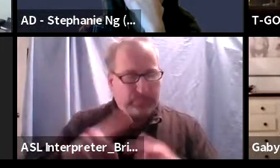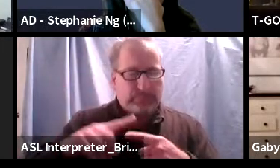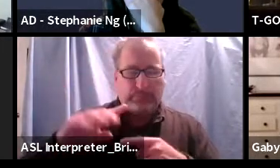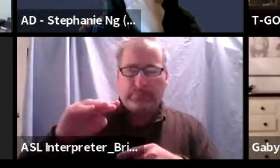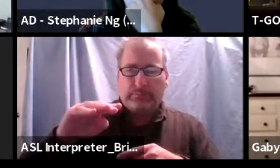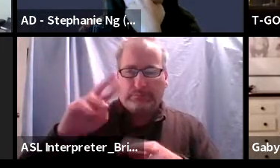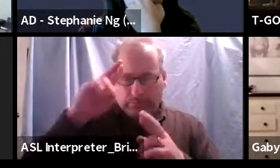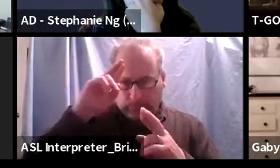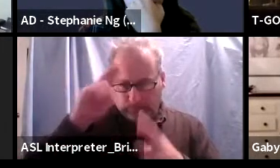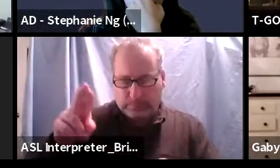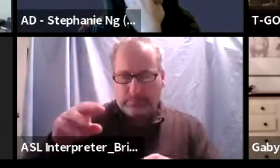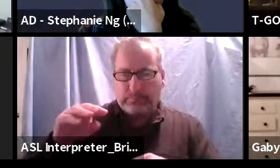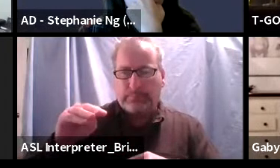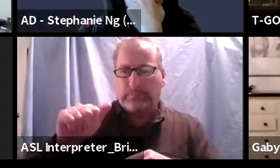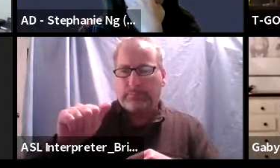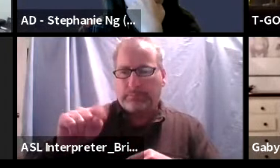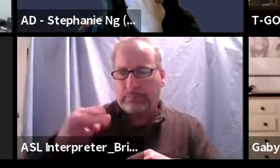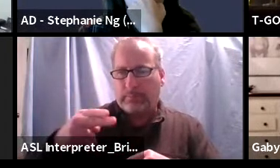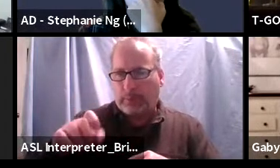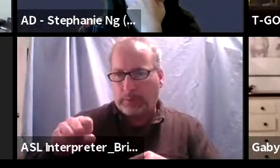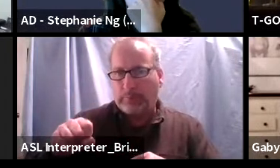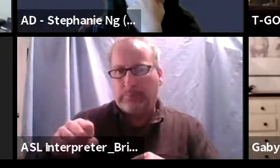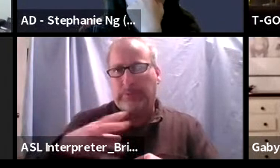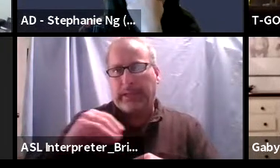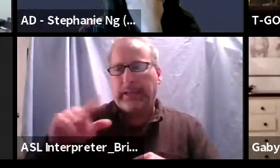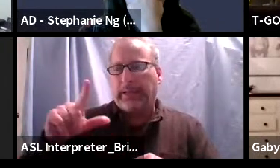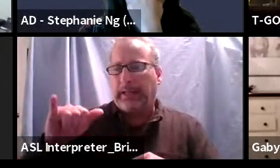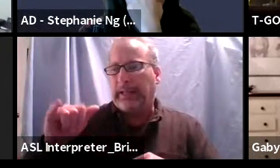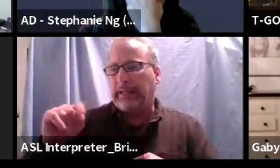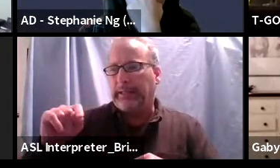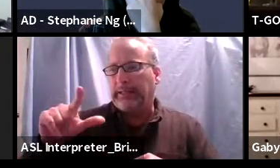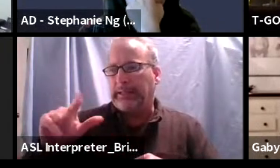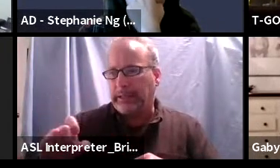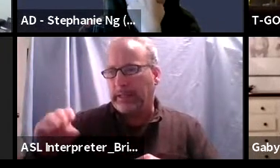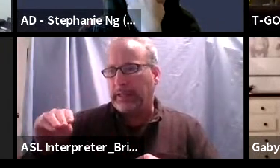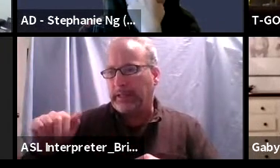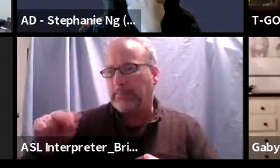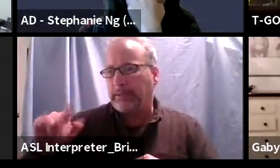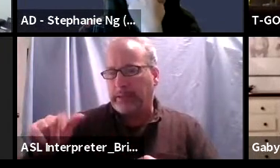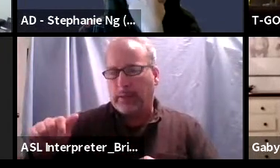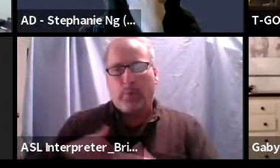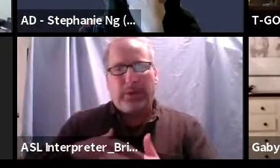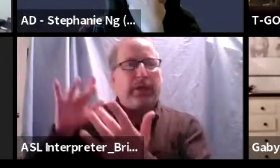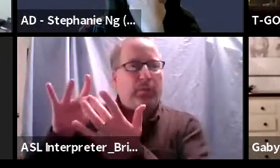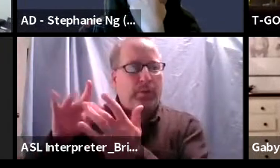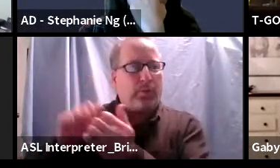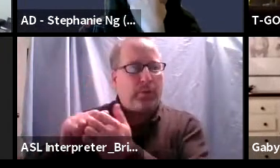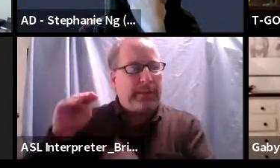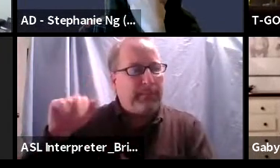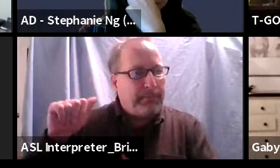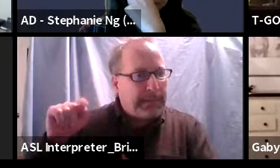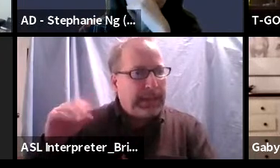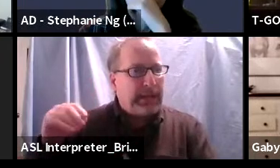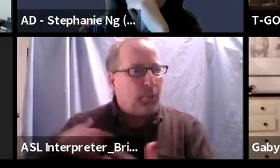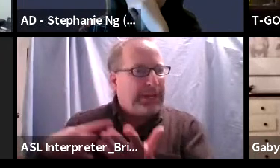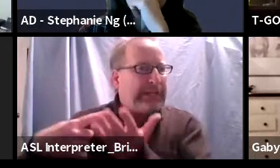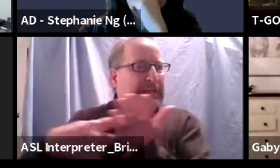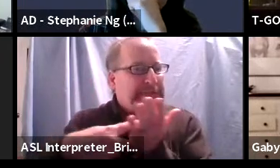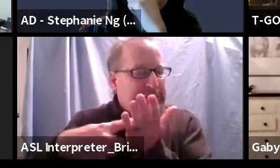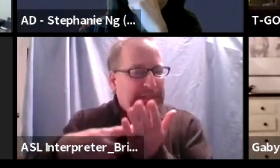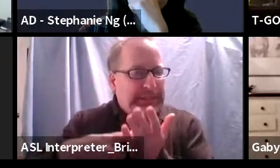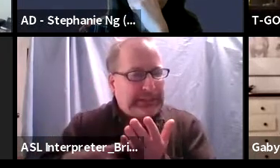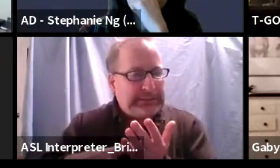and the and Little Manila. We've reached out with Matt, we've discussed, we've actually, and